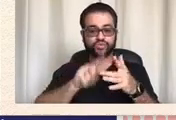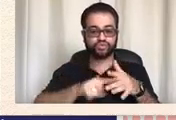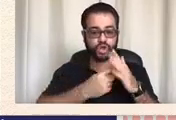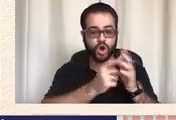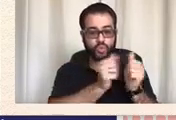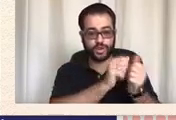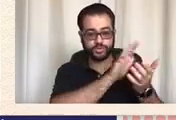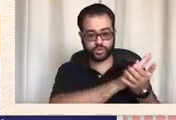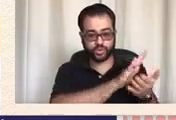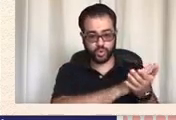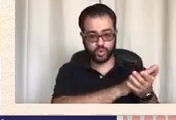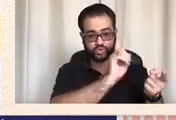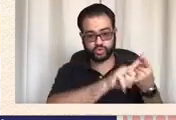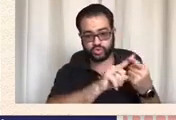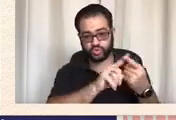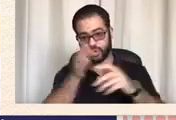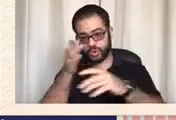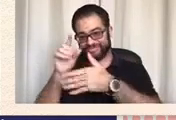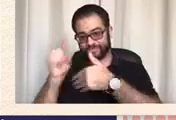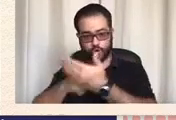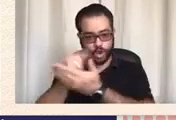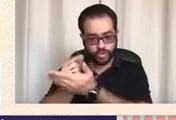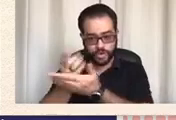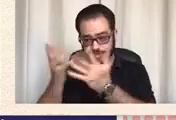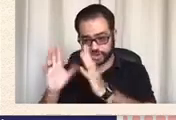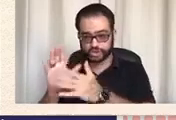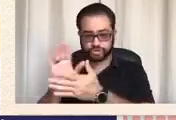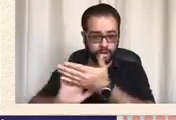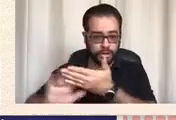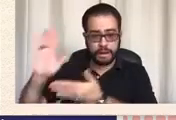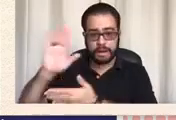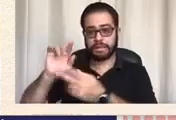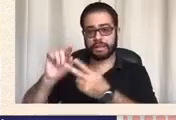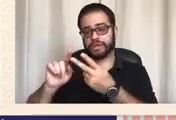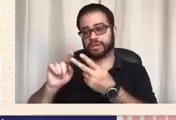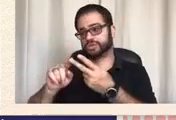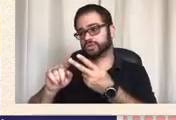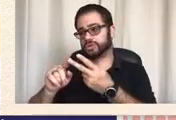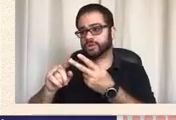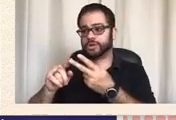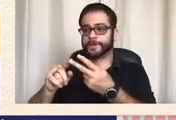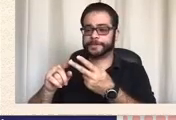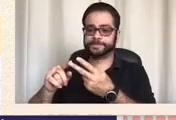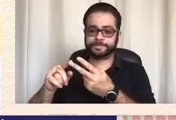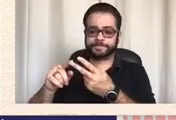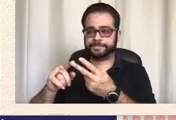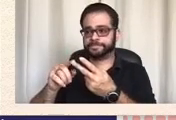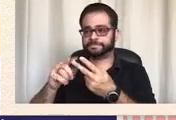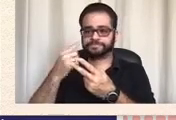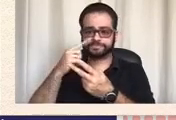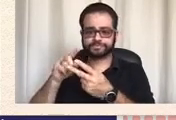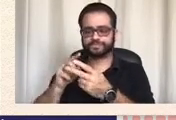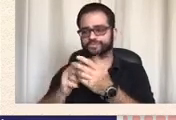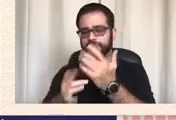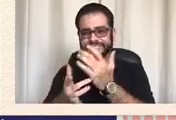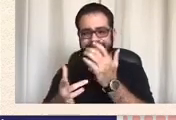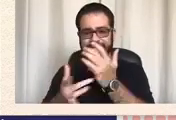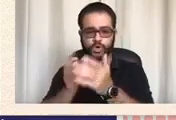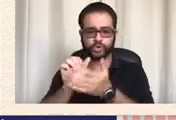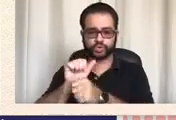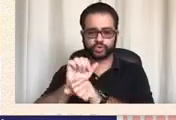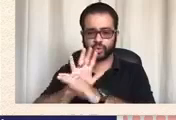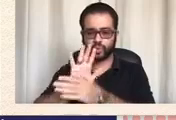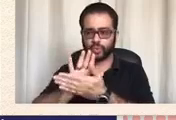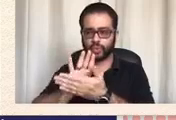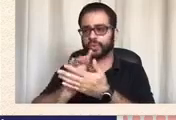activities. So post-secondary education, we're looking at college, we're looking at trade schools, we're looking at whatever education that will